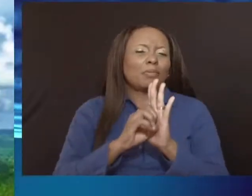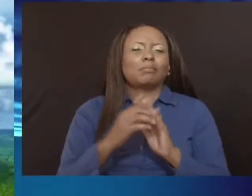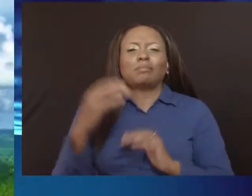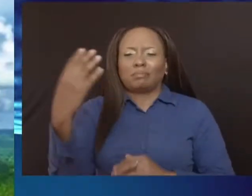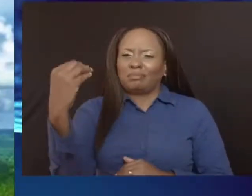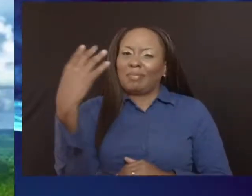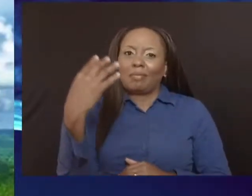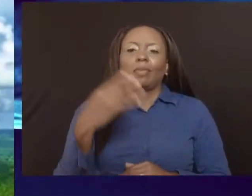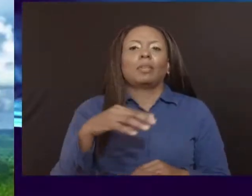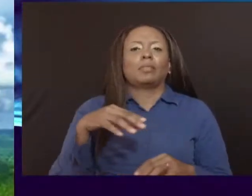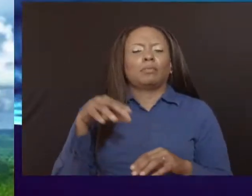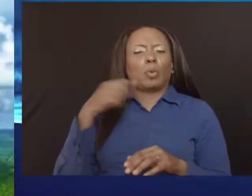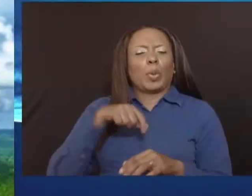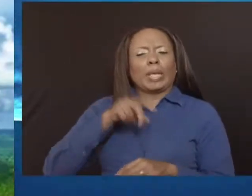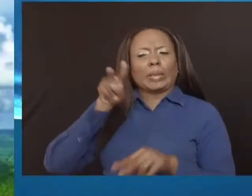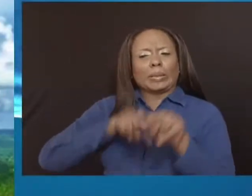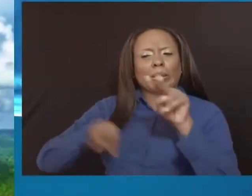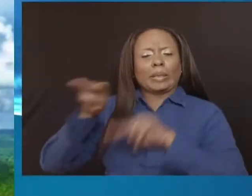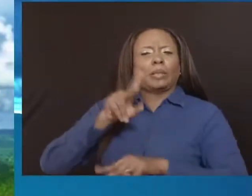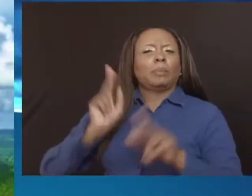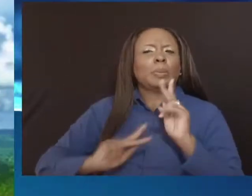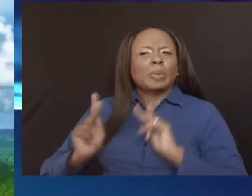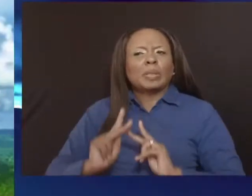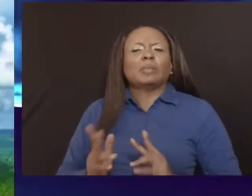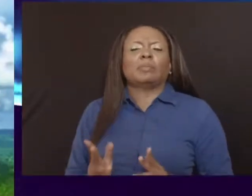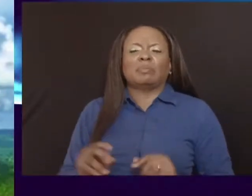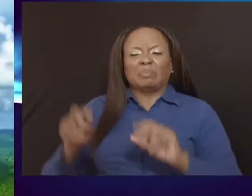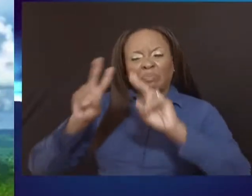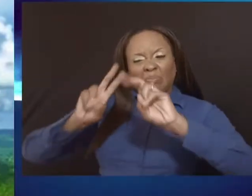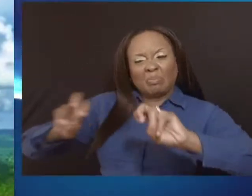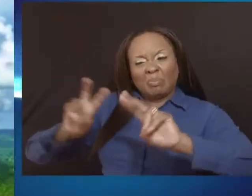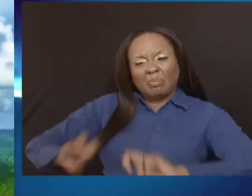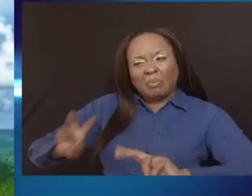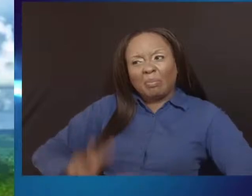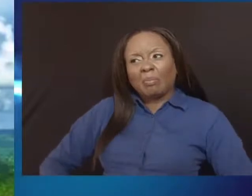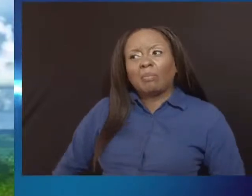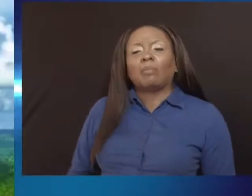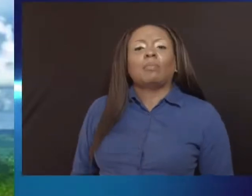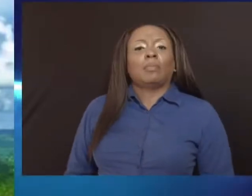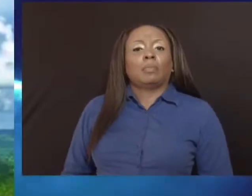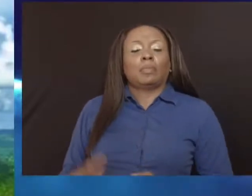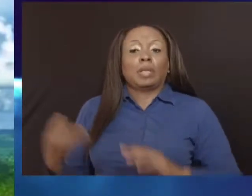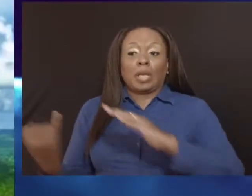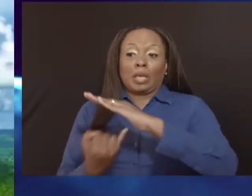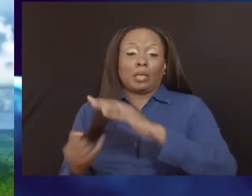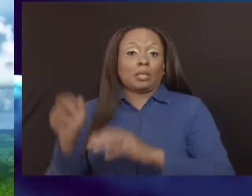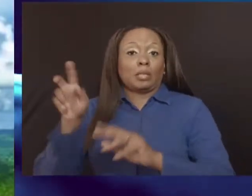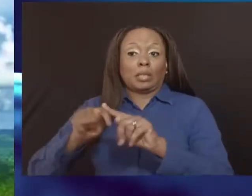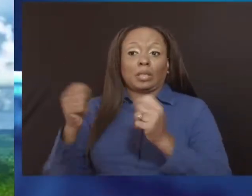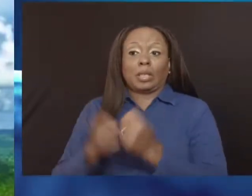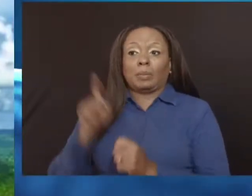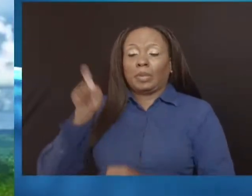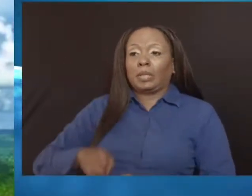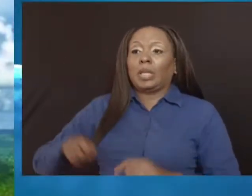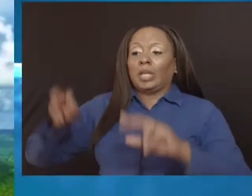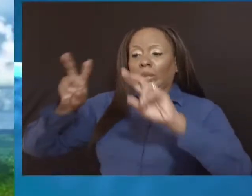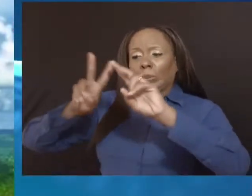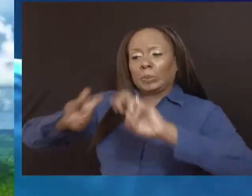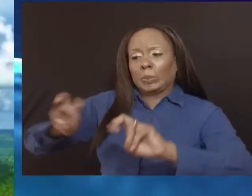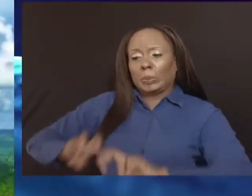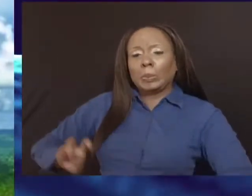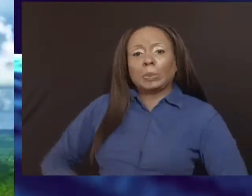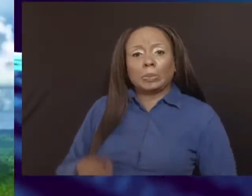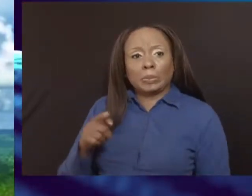most importantly, they need to be properly assessed by our isolation team. This is the